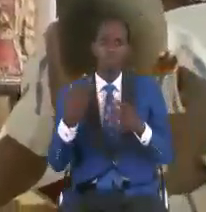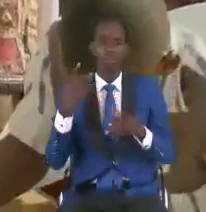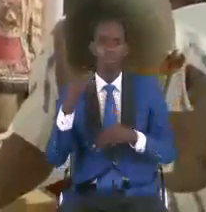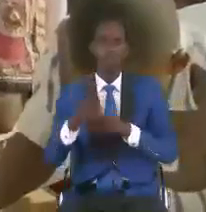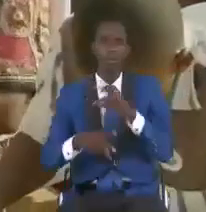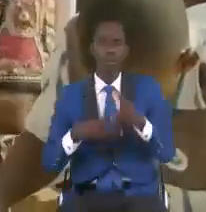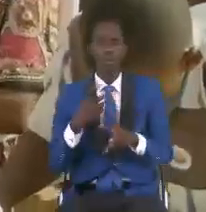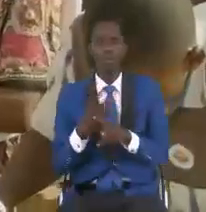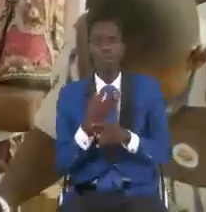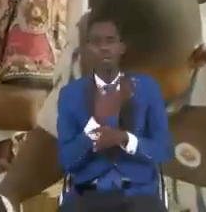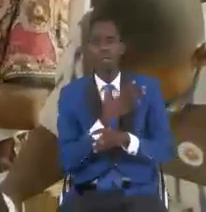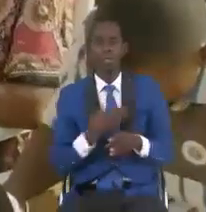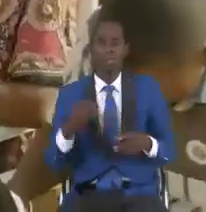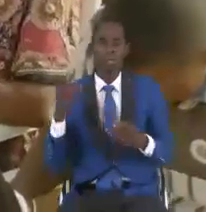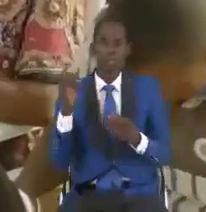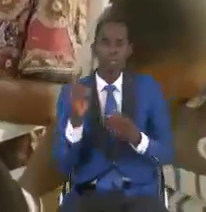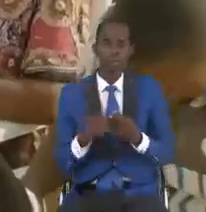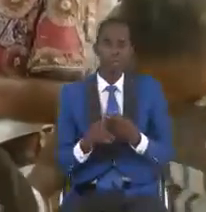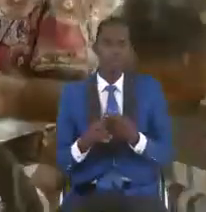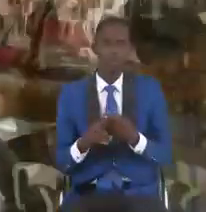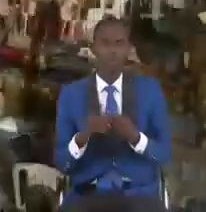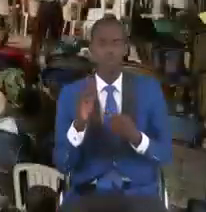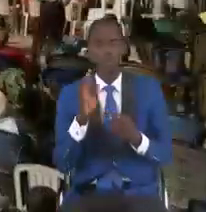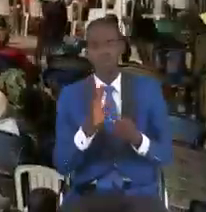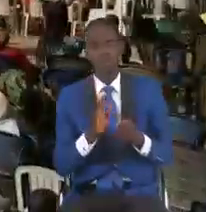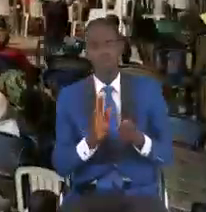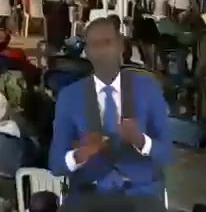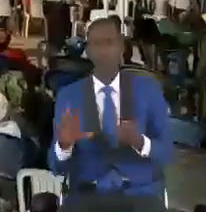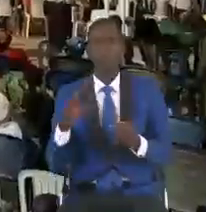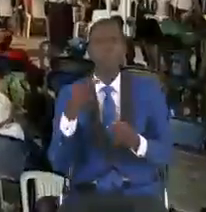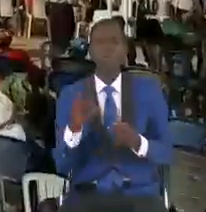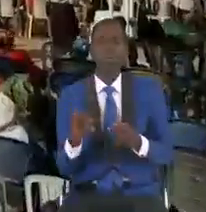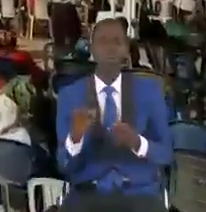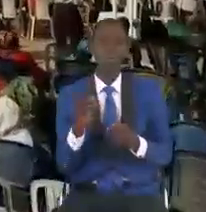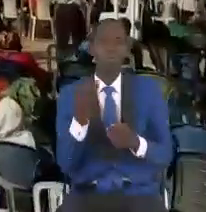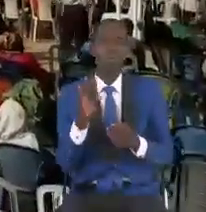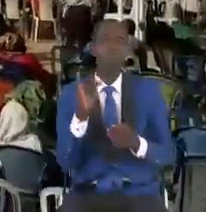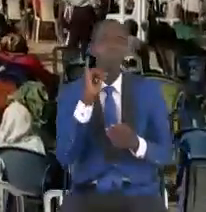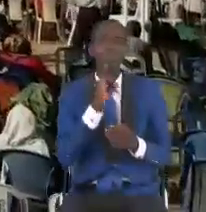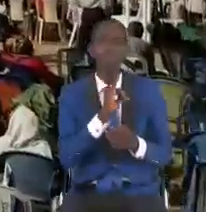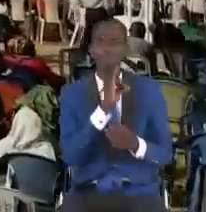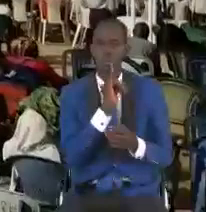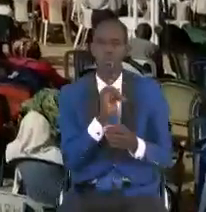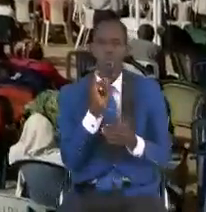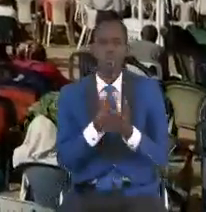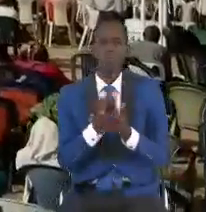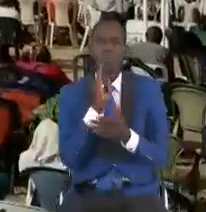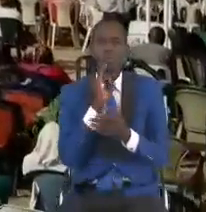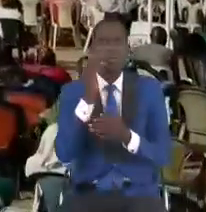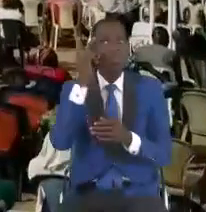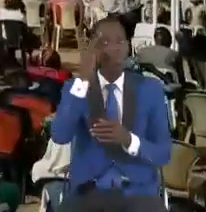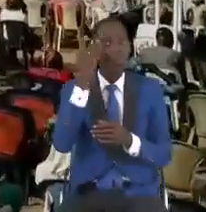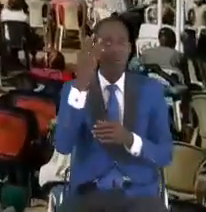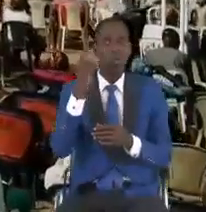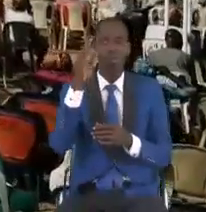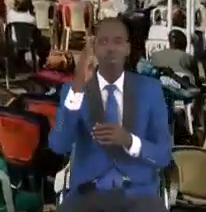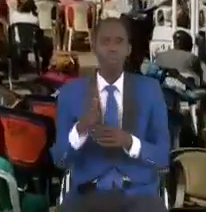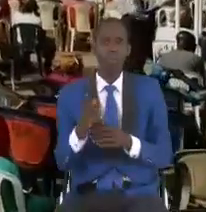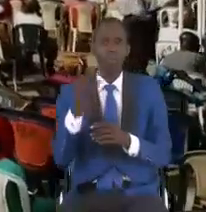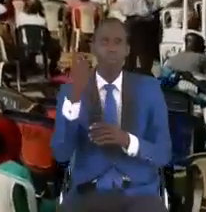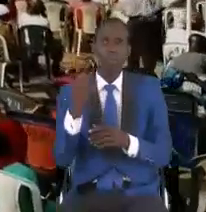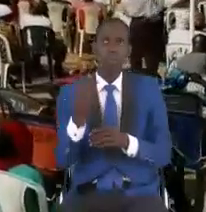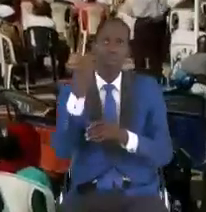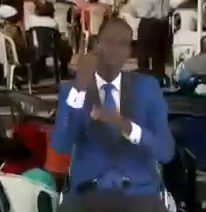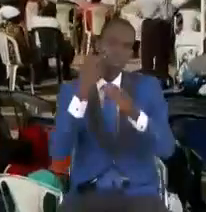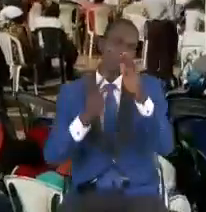and the kings and the children of Israel. That's the purpose of God, the prophecy from God, and